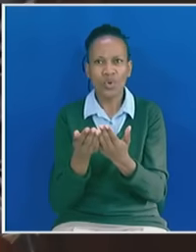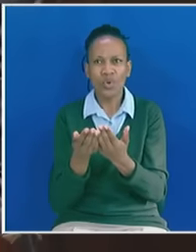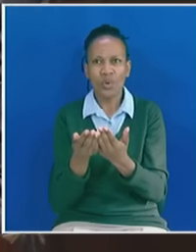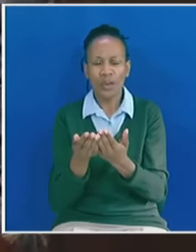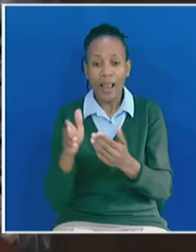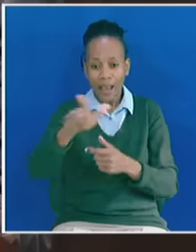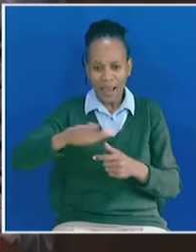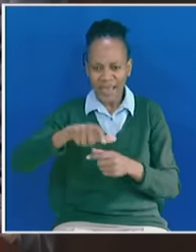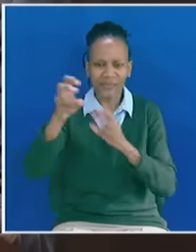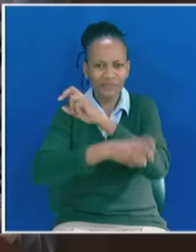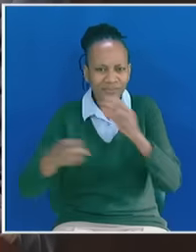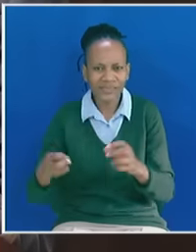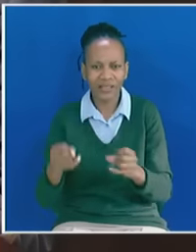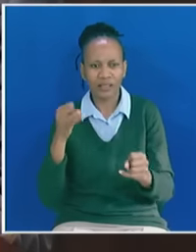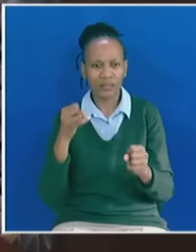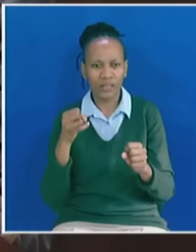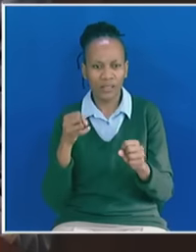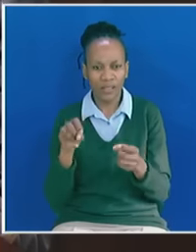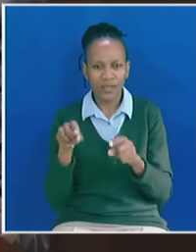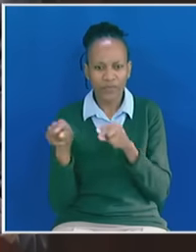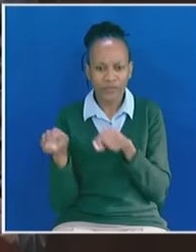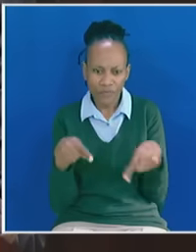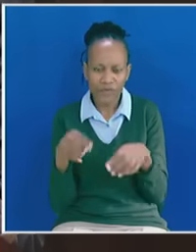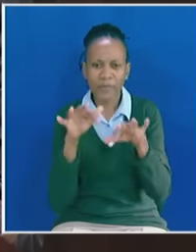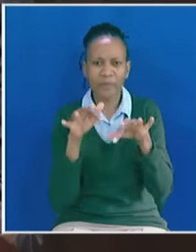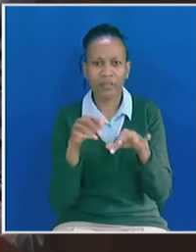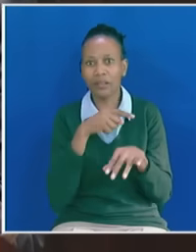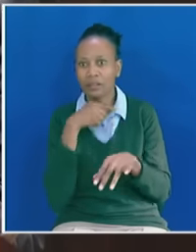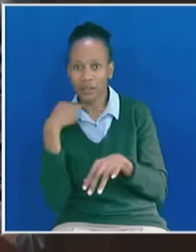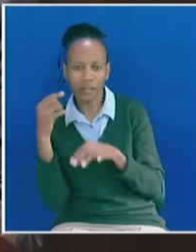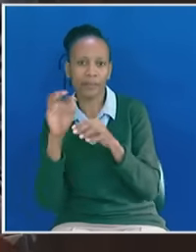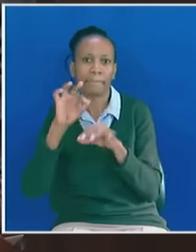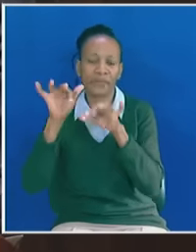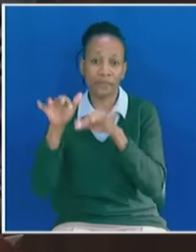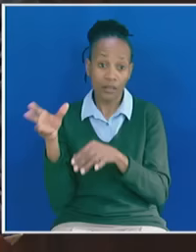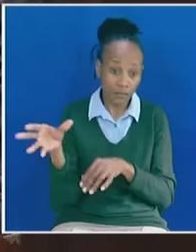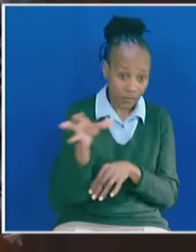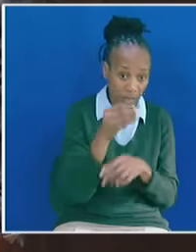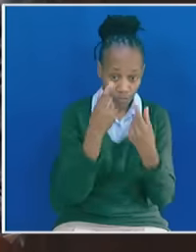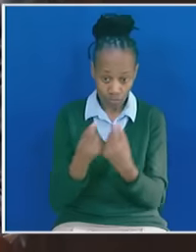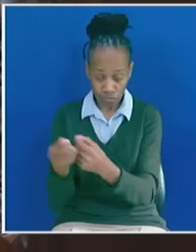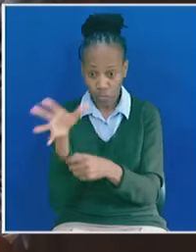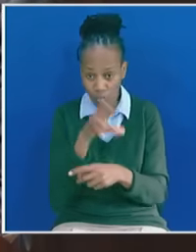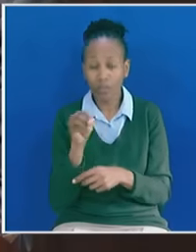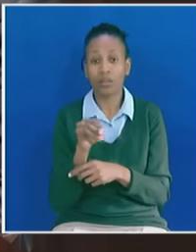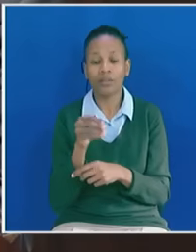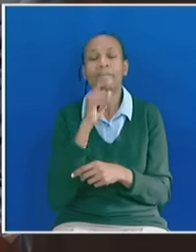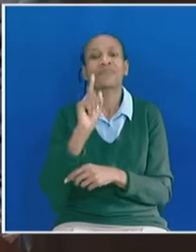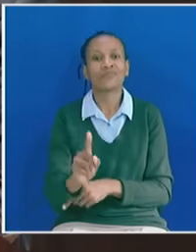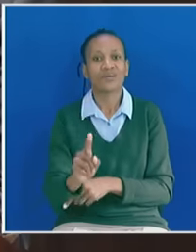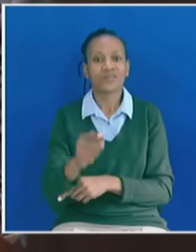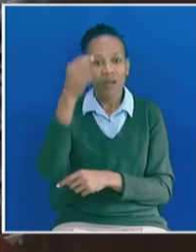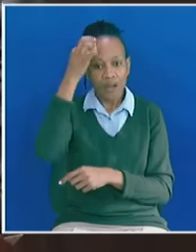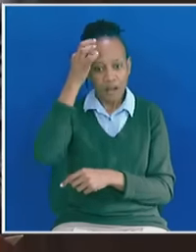invasion, intimidation, and the loss of life. Some of these protesters are undermining the authority of the